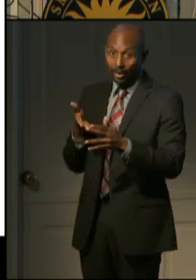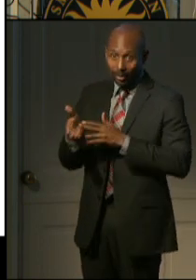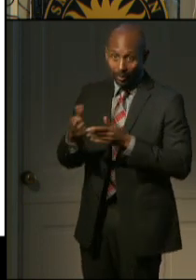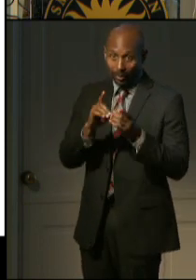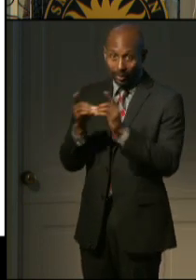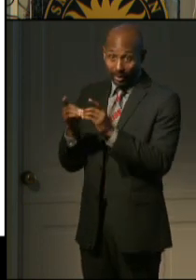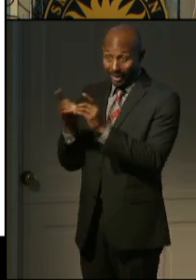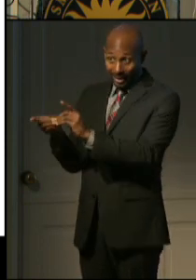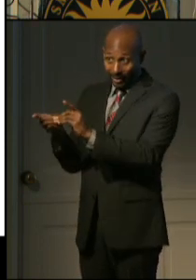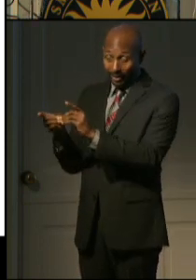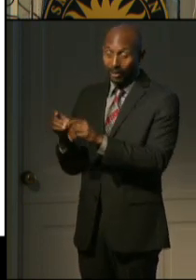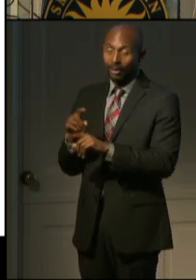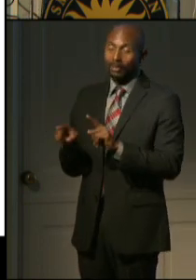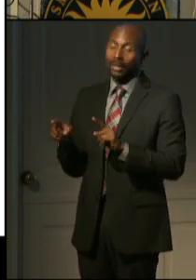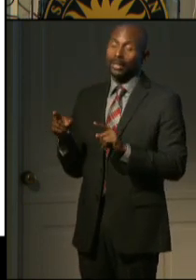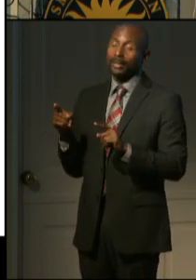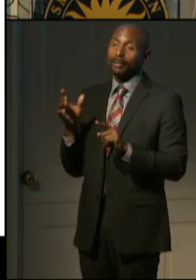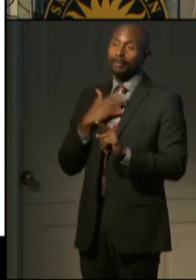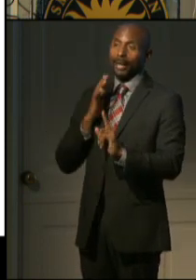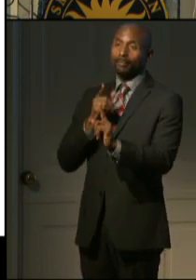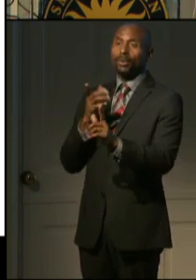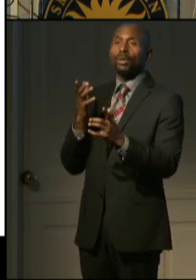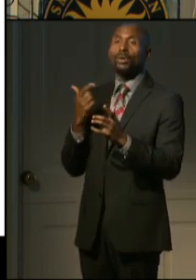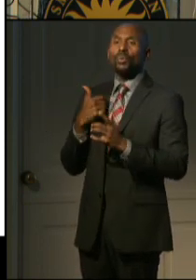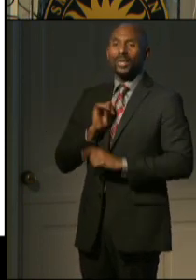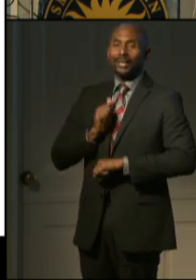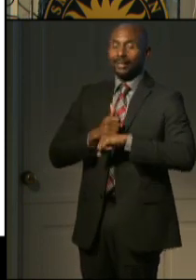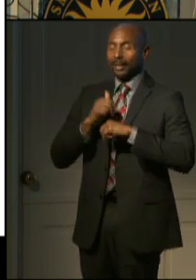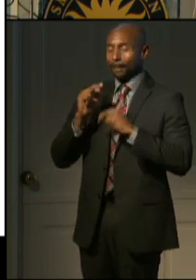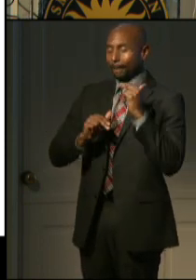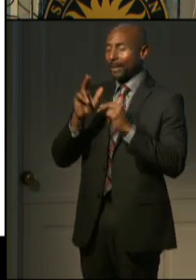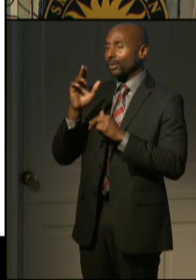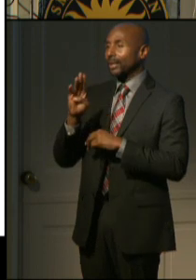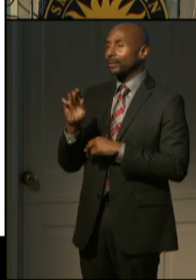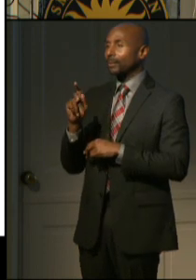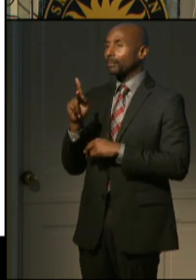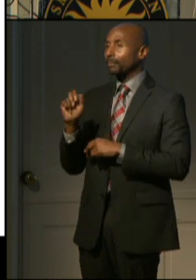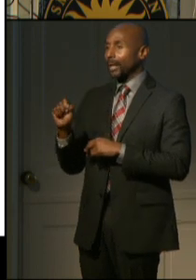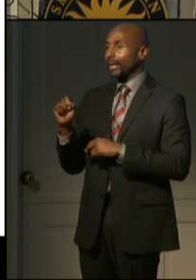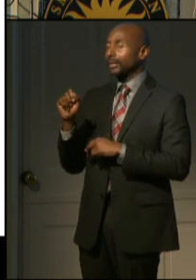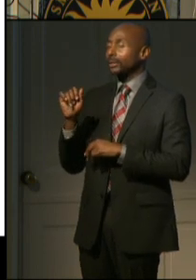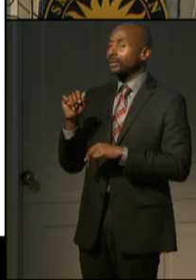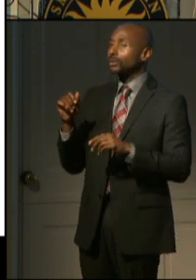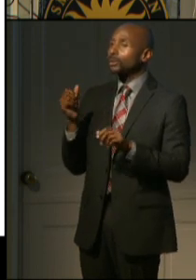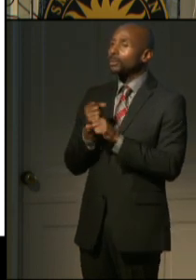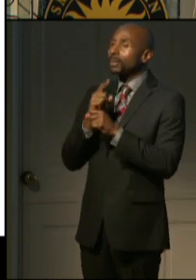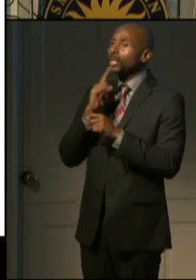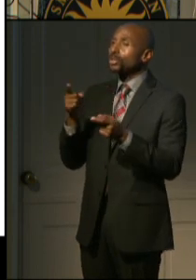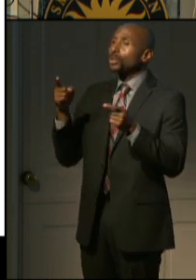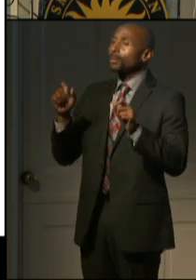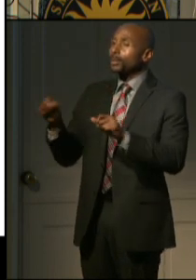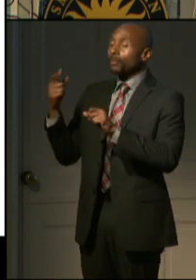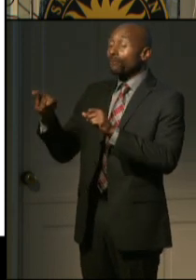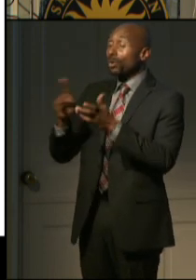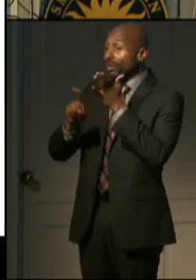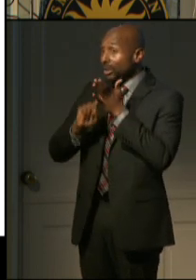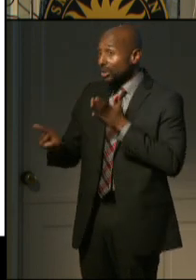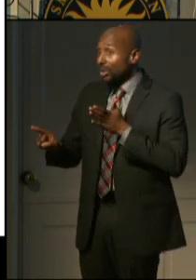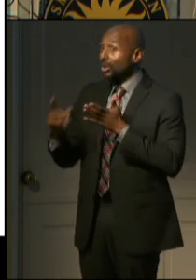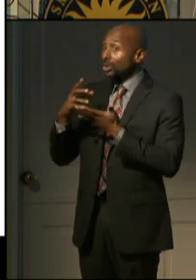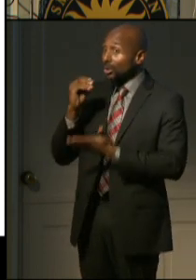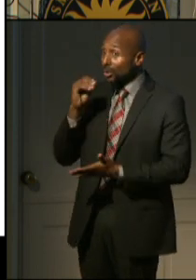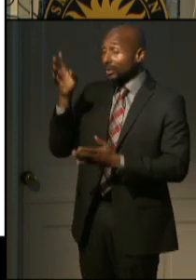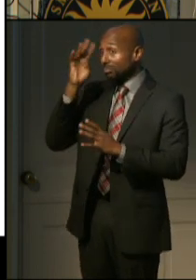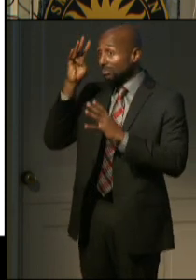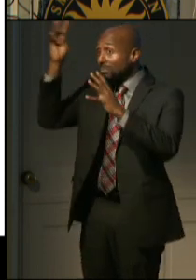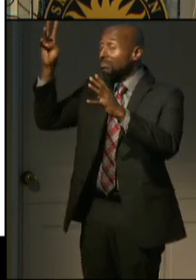is always that we create the digital building blocks that enable possibility in research, learning, innovation, and creative pursuits